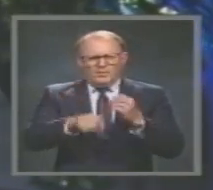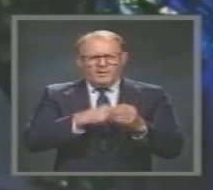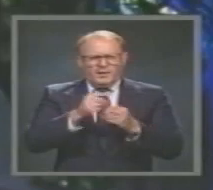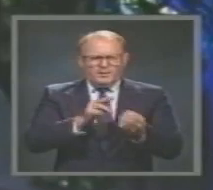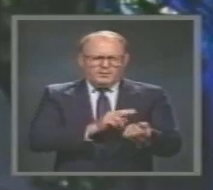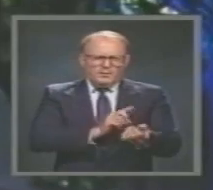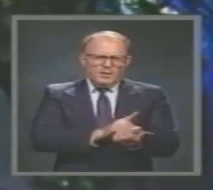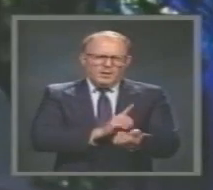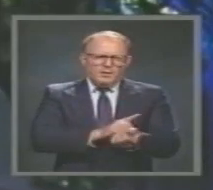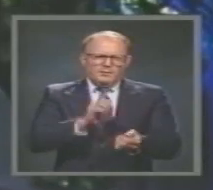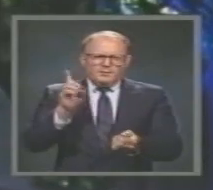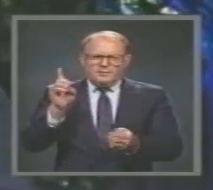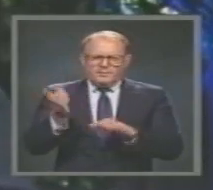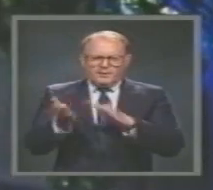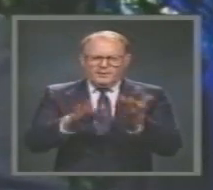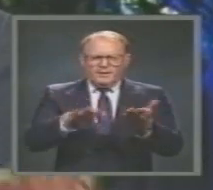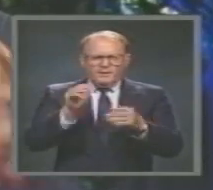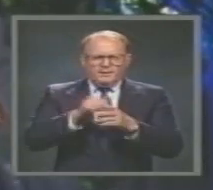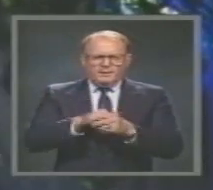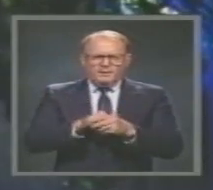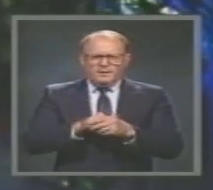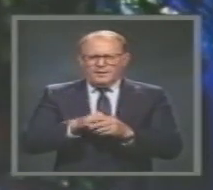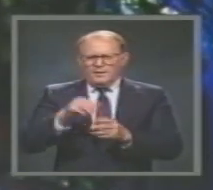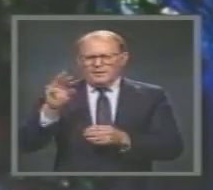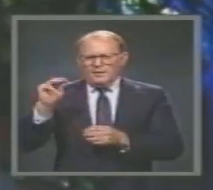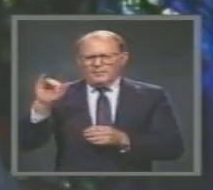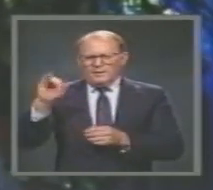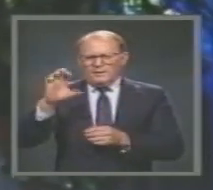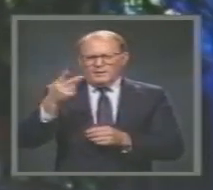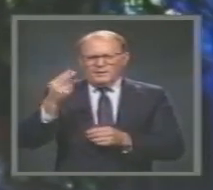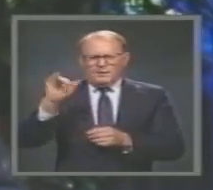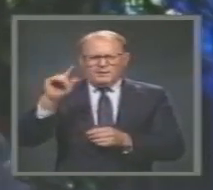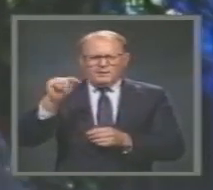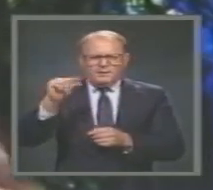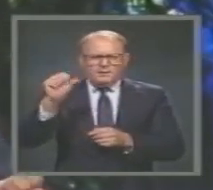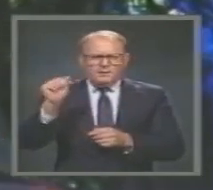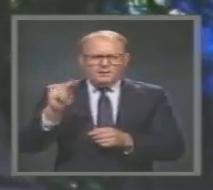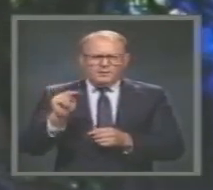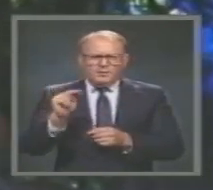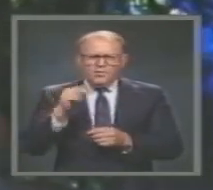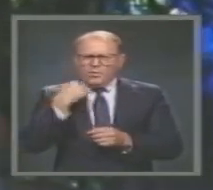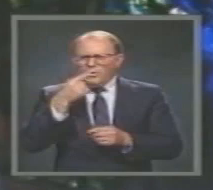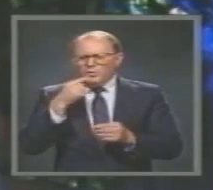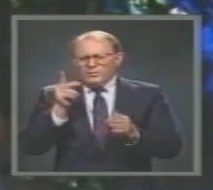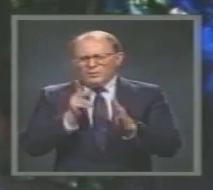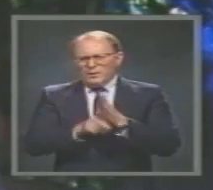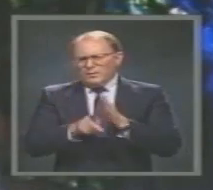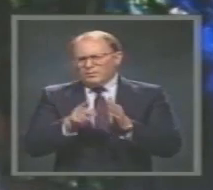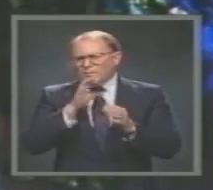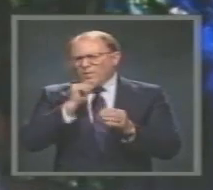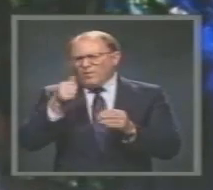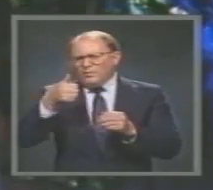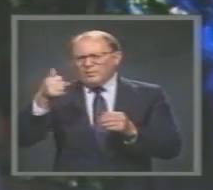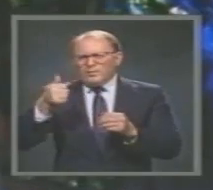in suicide? We're on the very brink of the general acceptance of